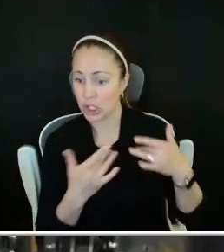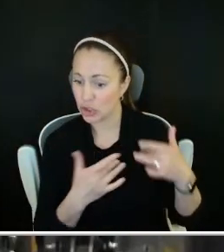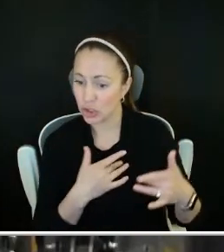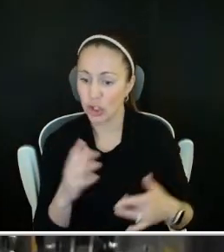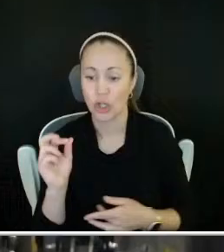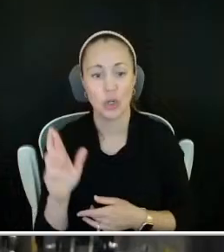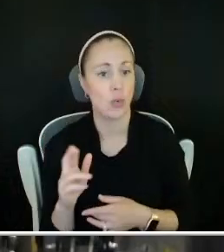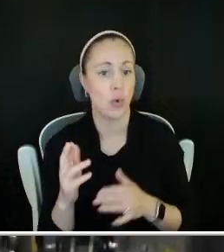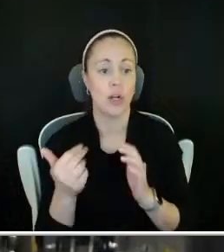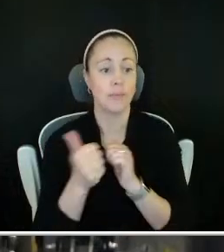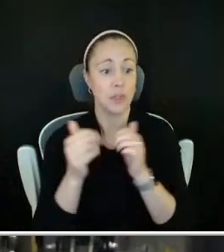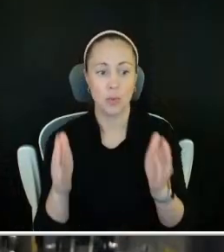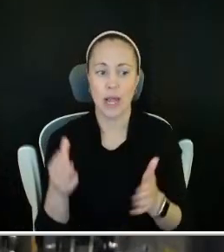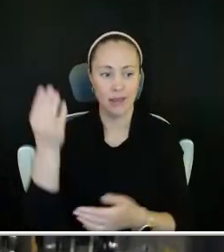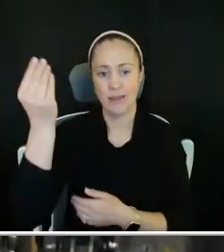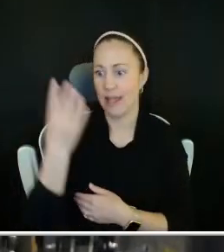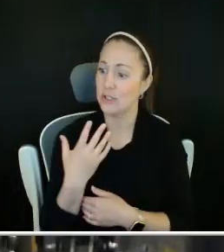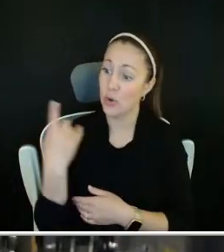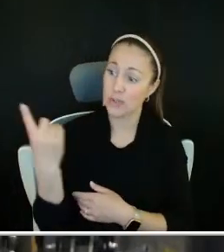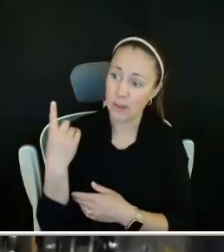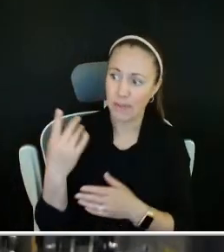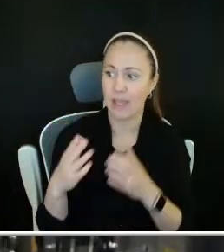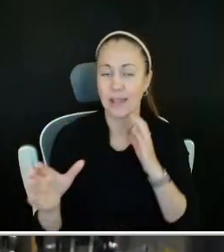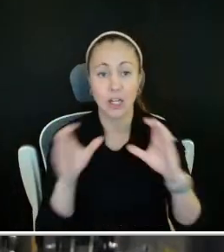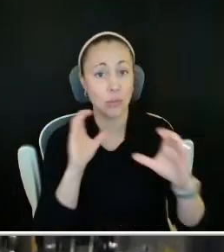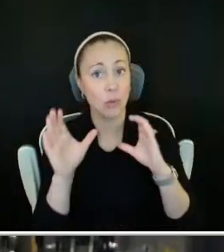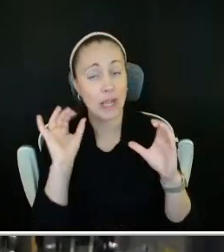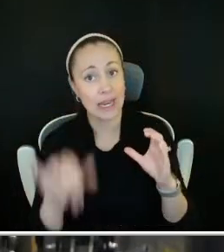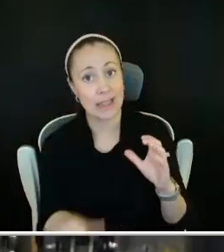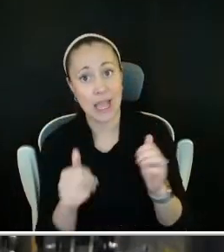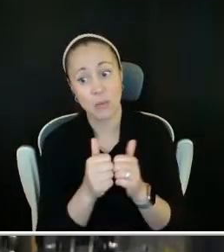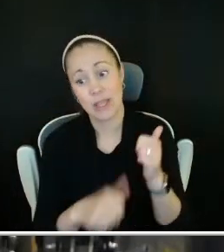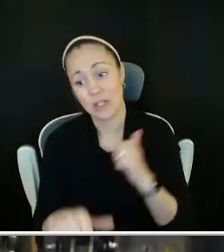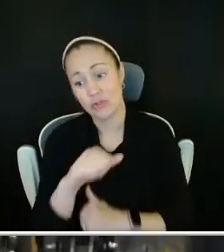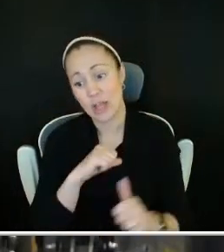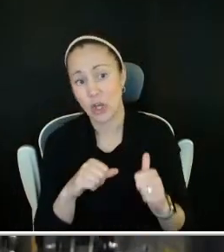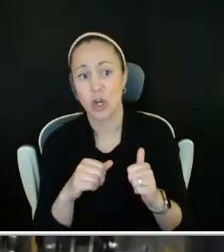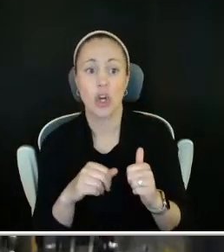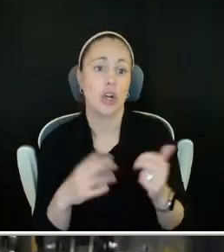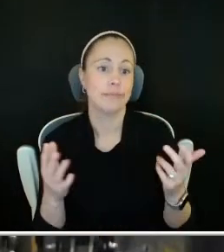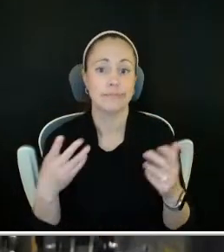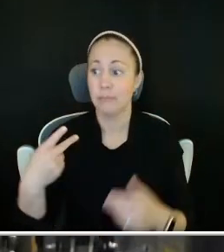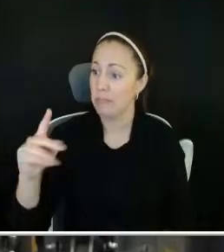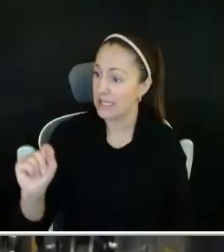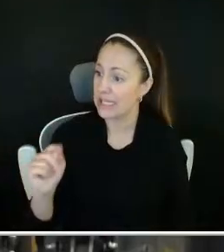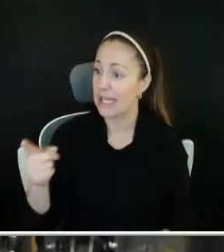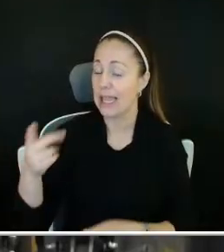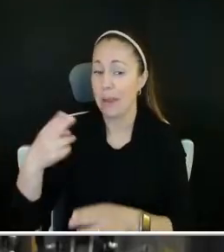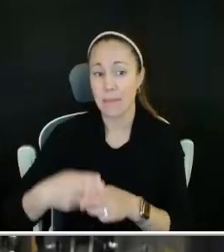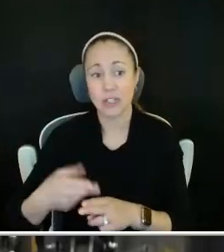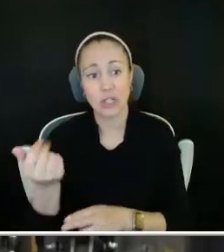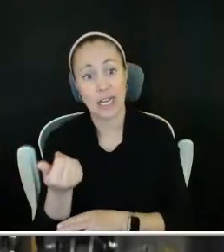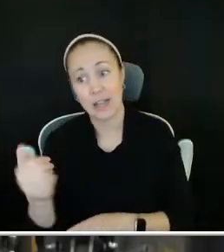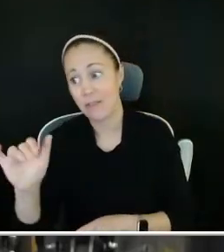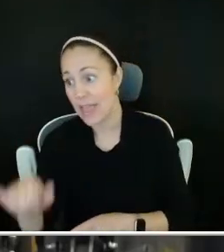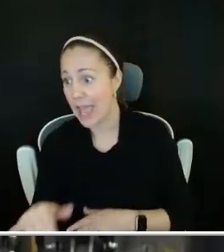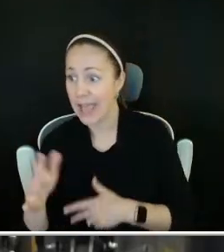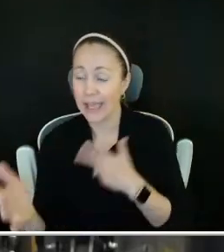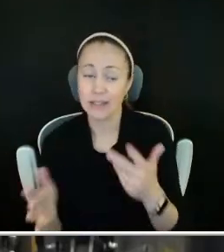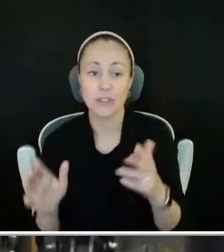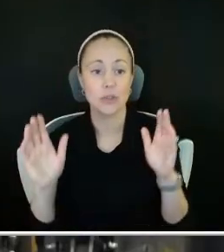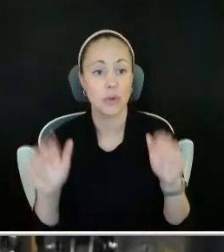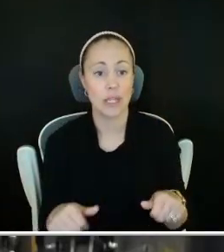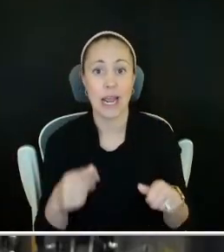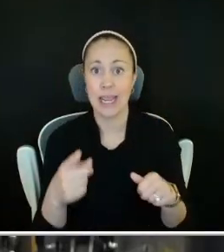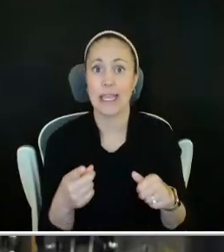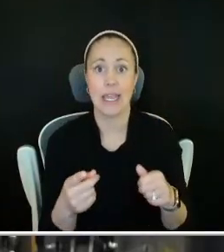this yesterday, or did you hear that, or when they were in PT this week, were they mentioning any of this? Or then I can Teams or text or call any of the